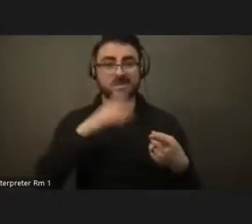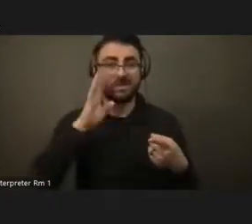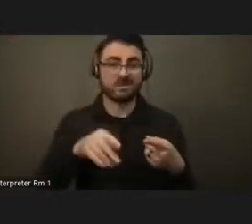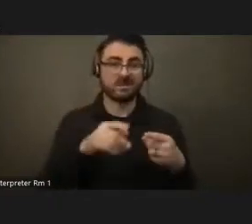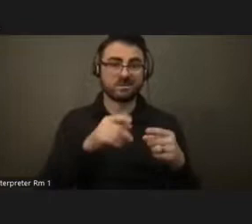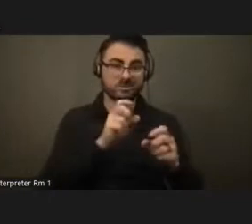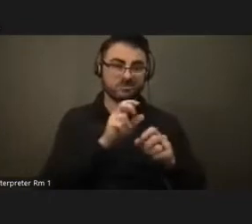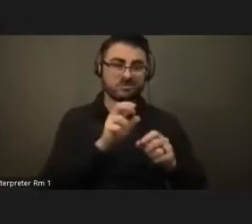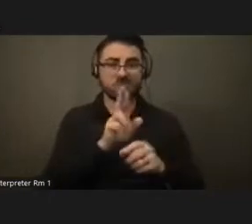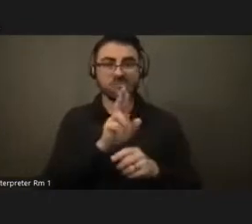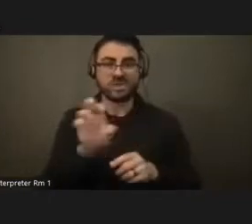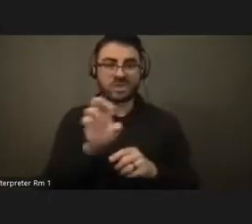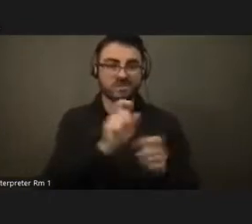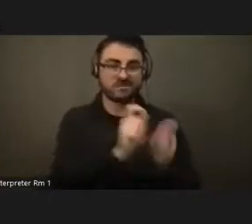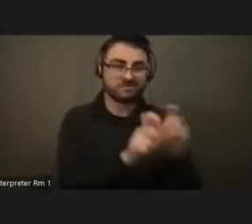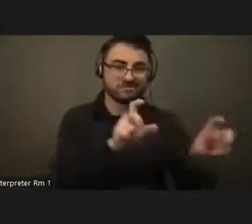resources,